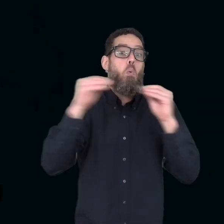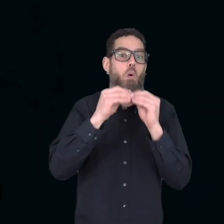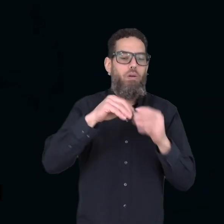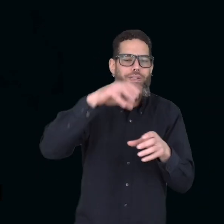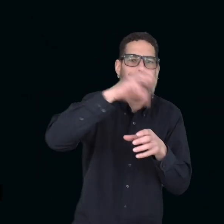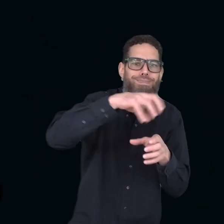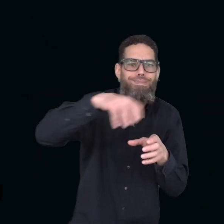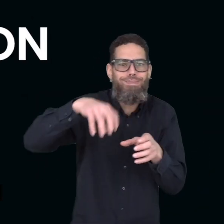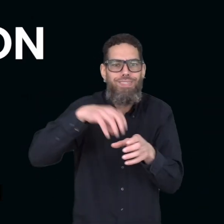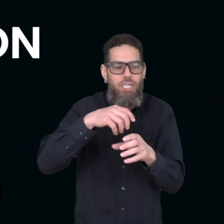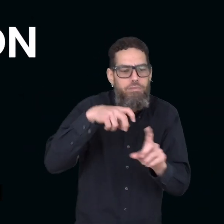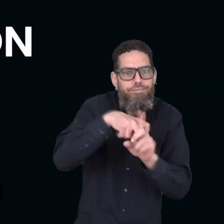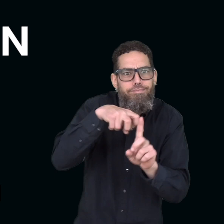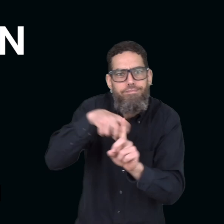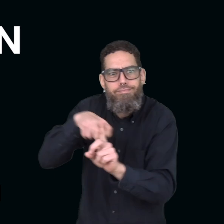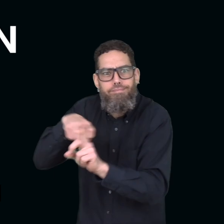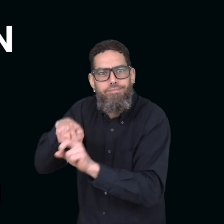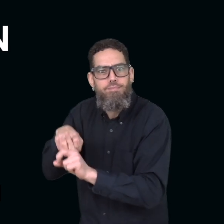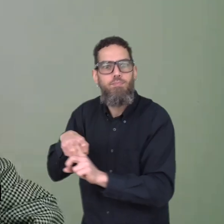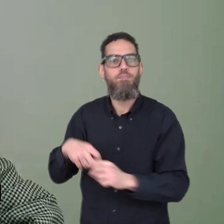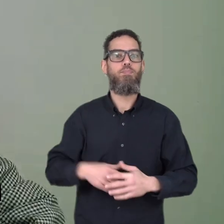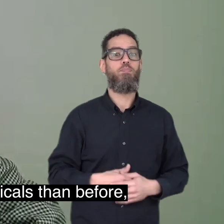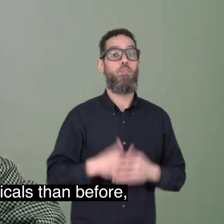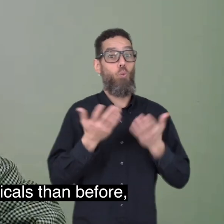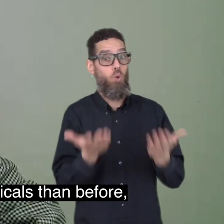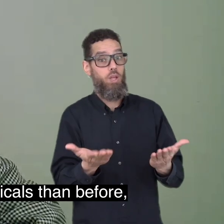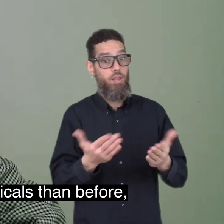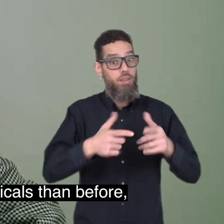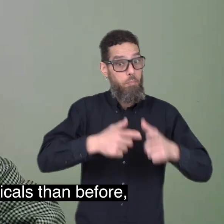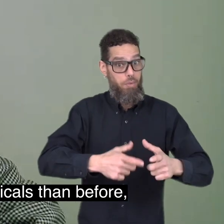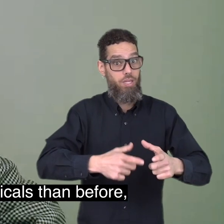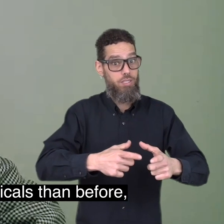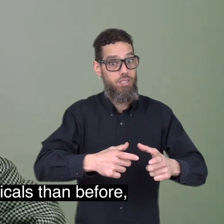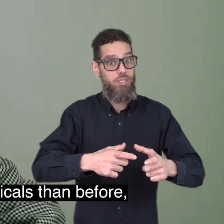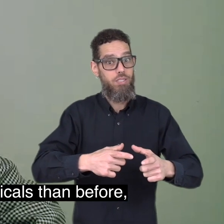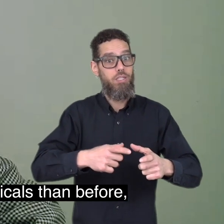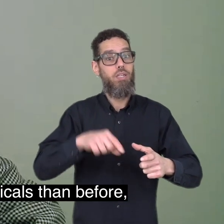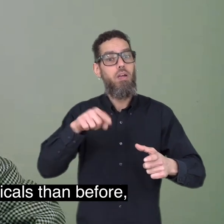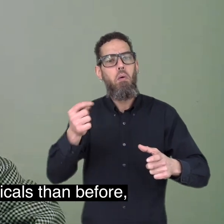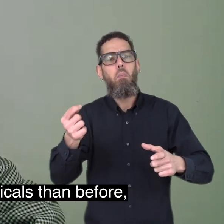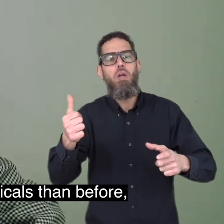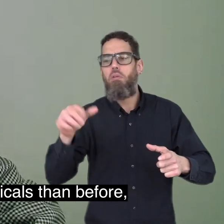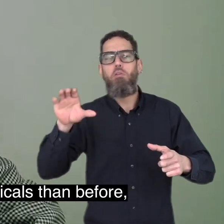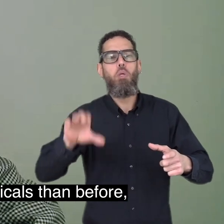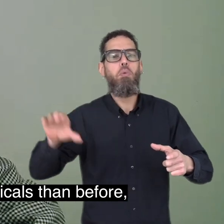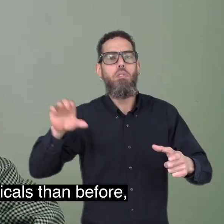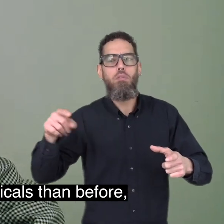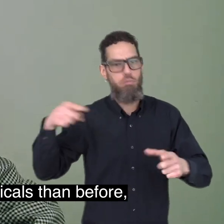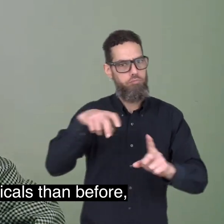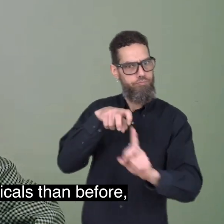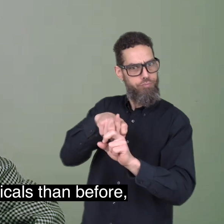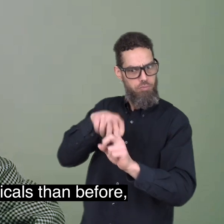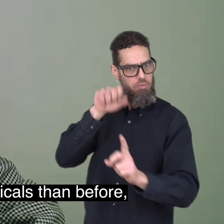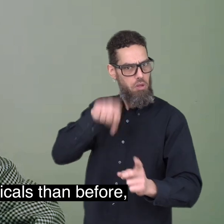a process known as upregulation. As a result, these cells sense lower doses of chemicals than